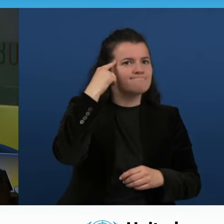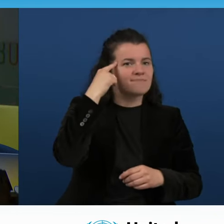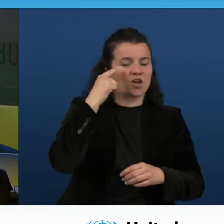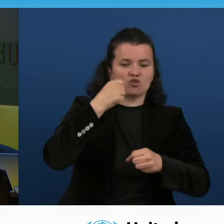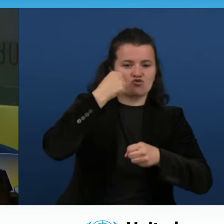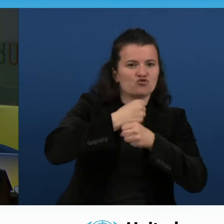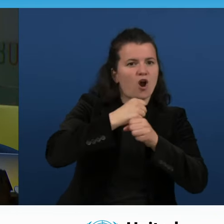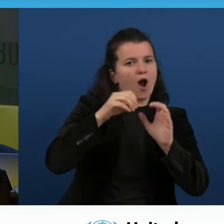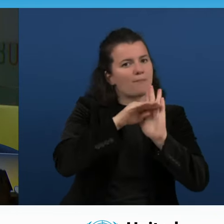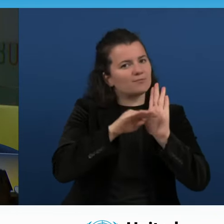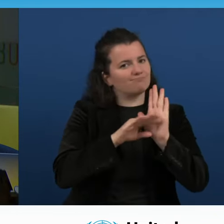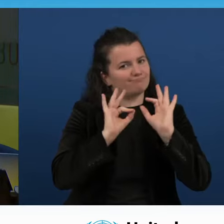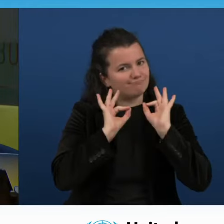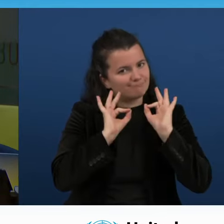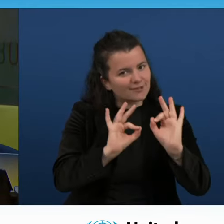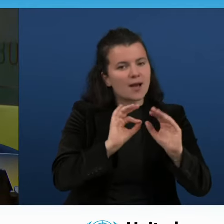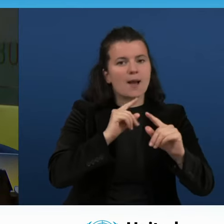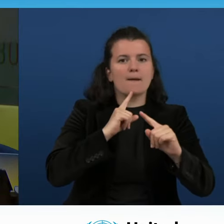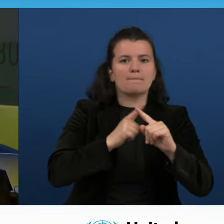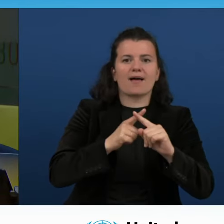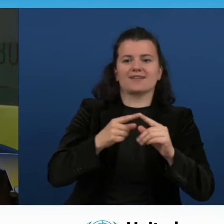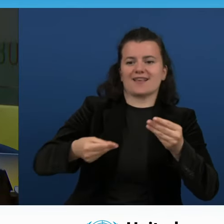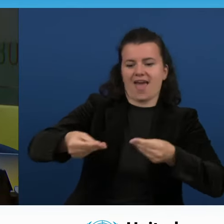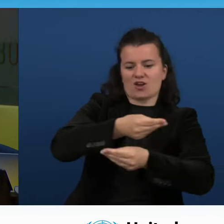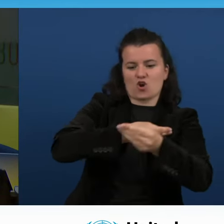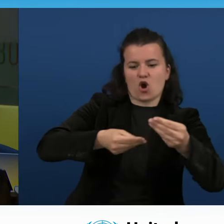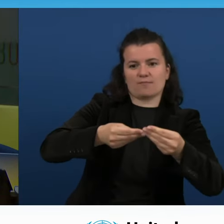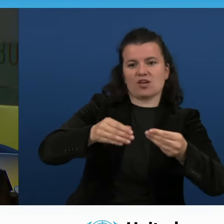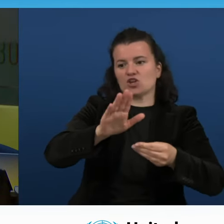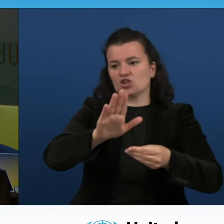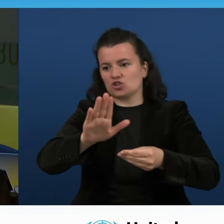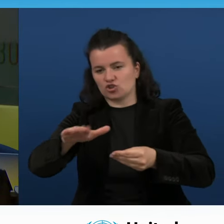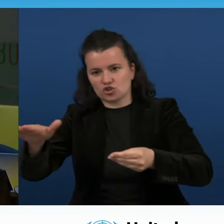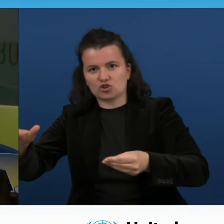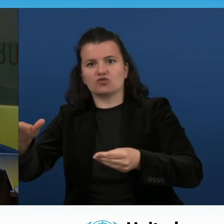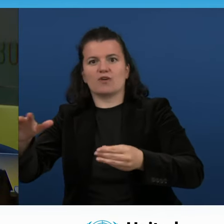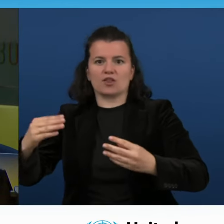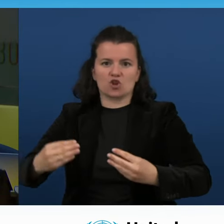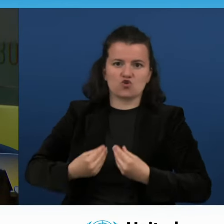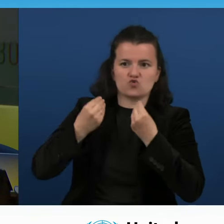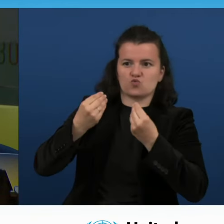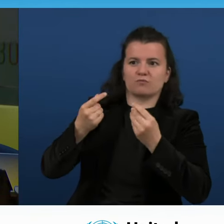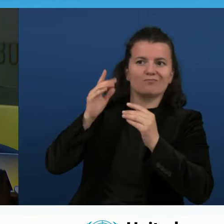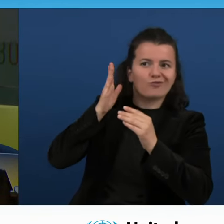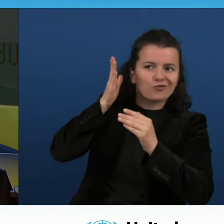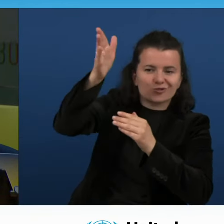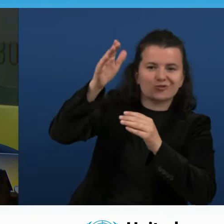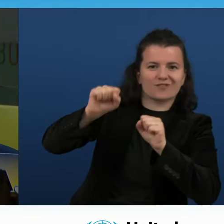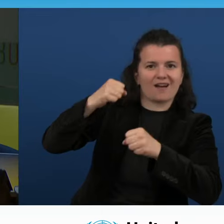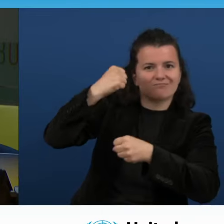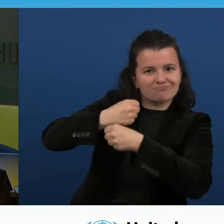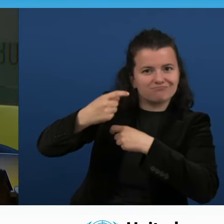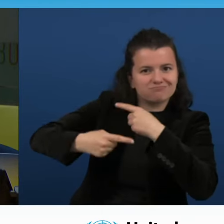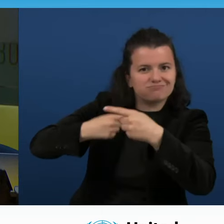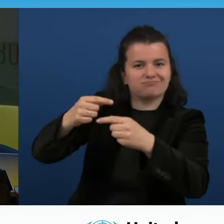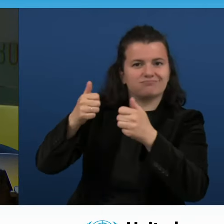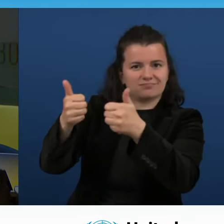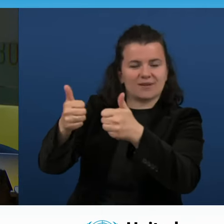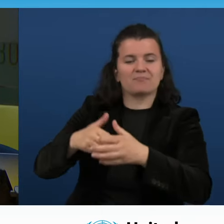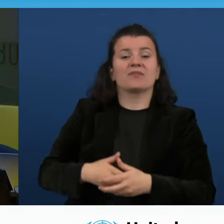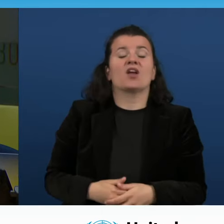youth. We are now going to briefly pause the meeting to allow the podium to be rearranged for the session